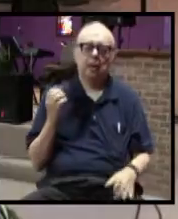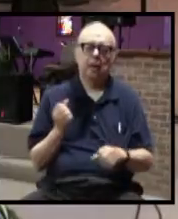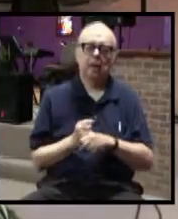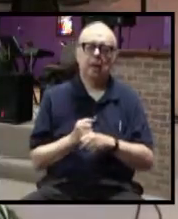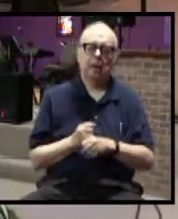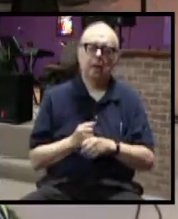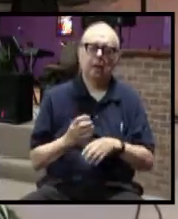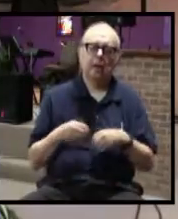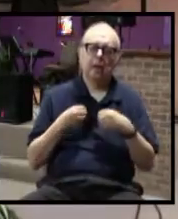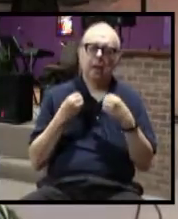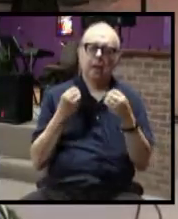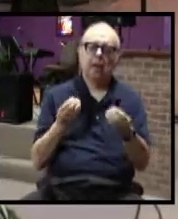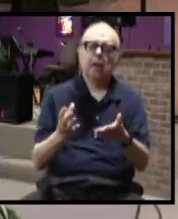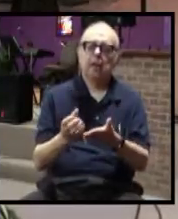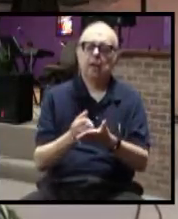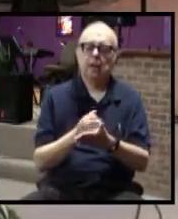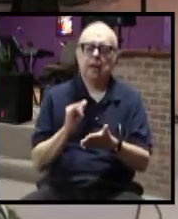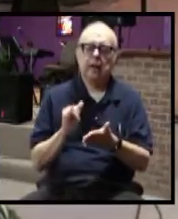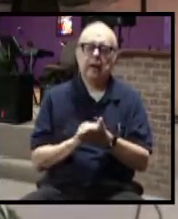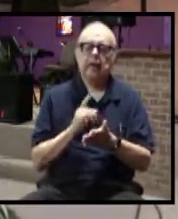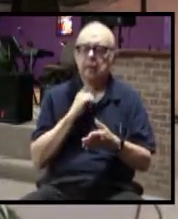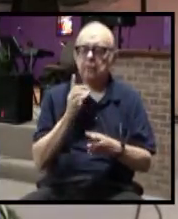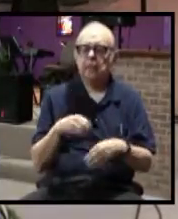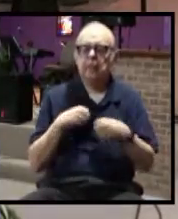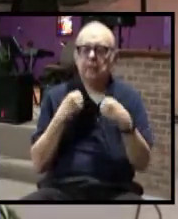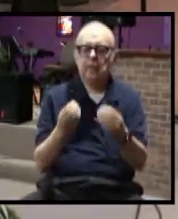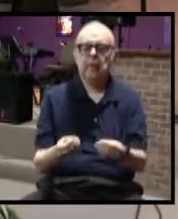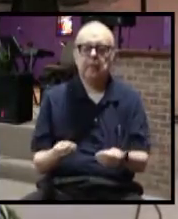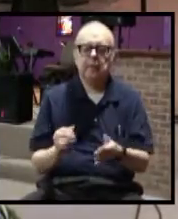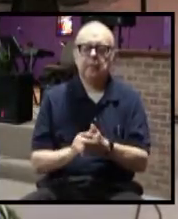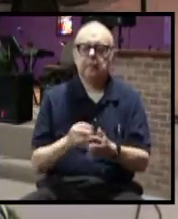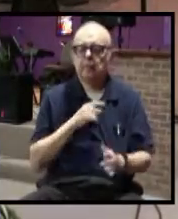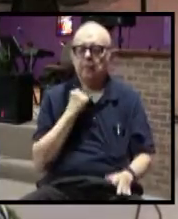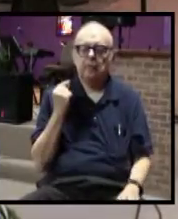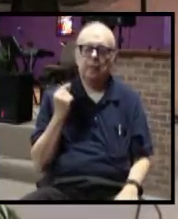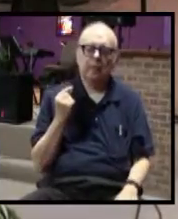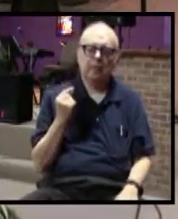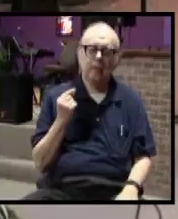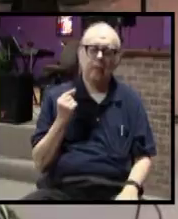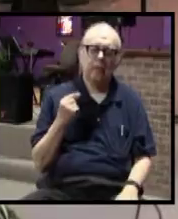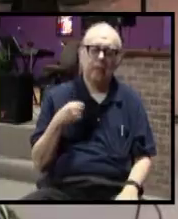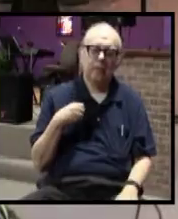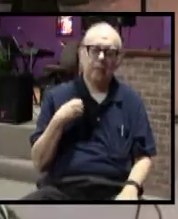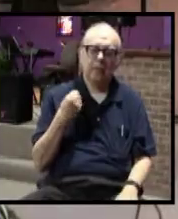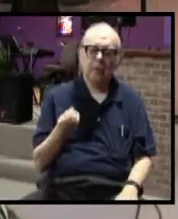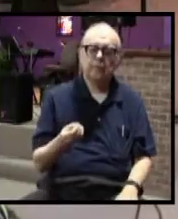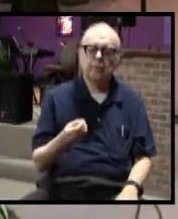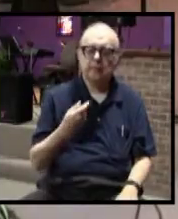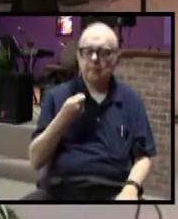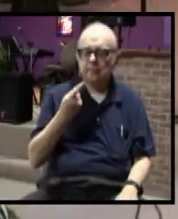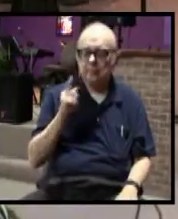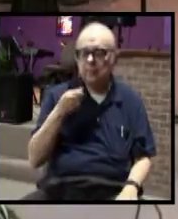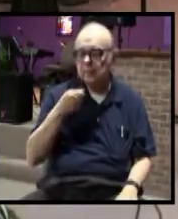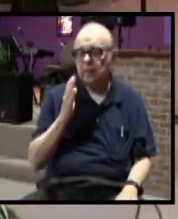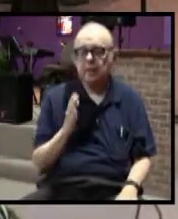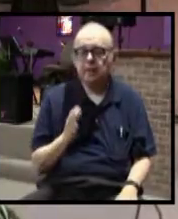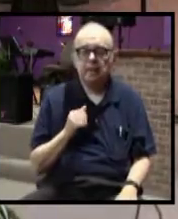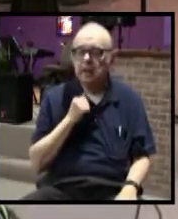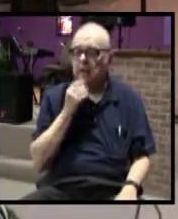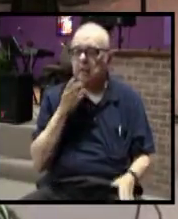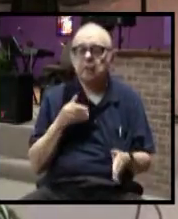go to the priest and give the offering that they were told to offer up, to give to the priest, to offer it up for them, God.